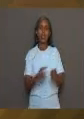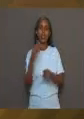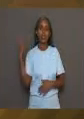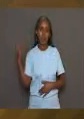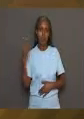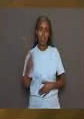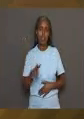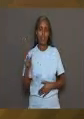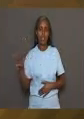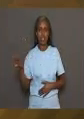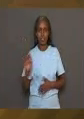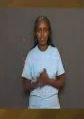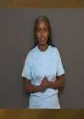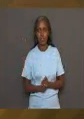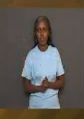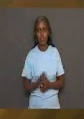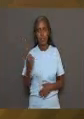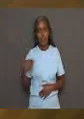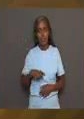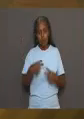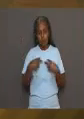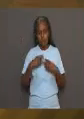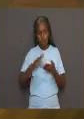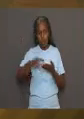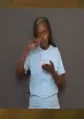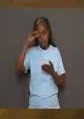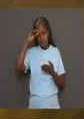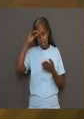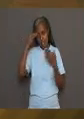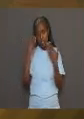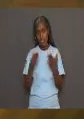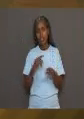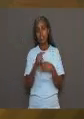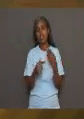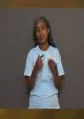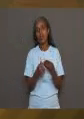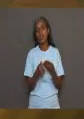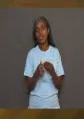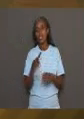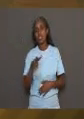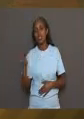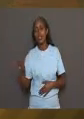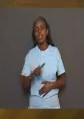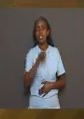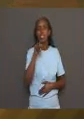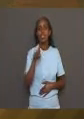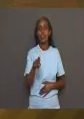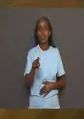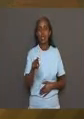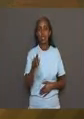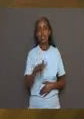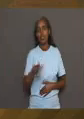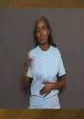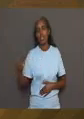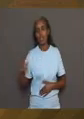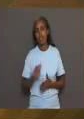can apply vectors. We have also learned about the vector equations